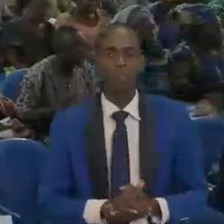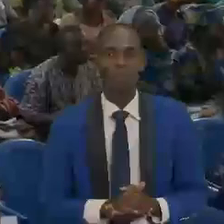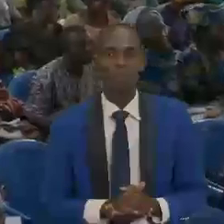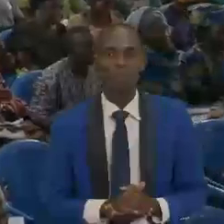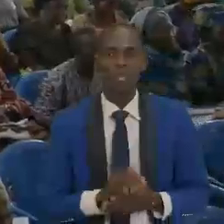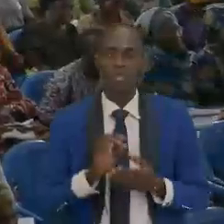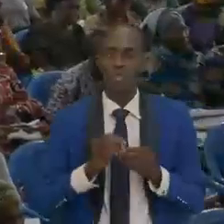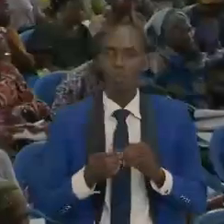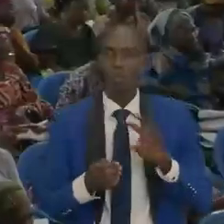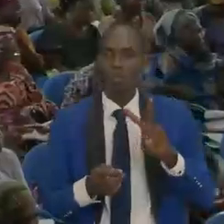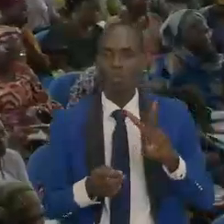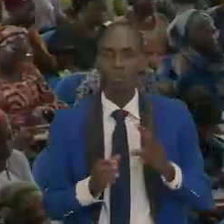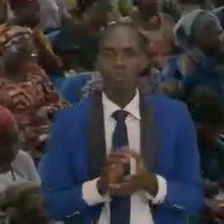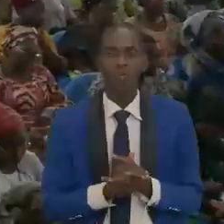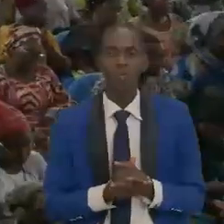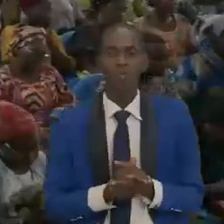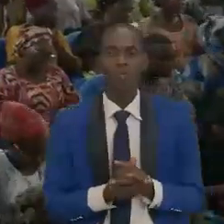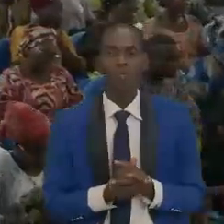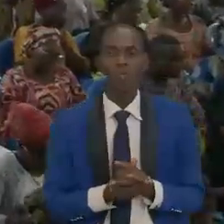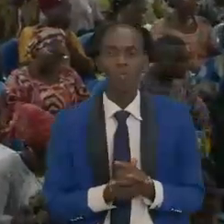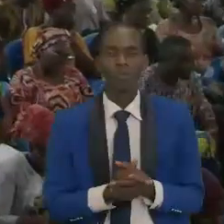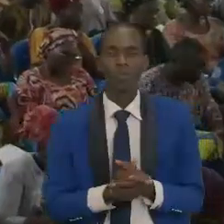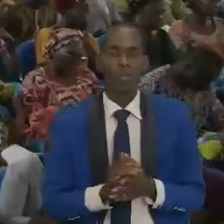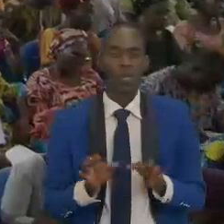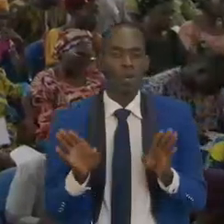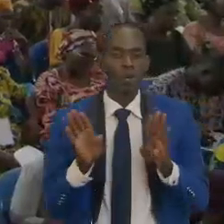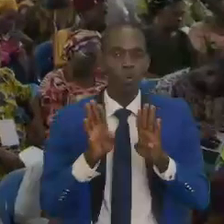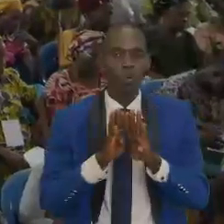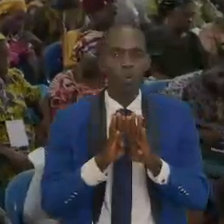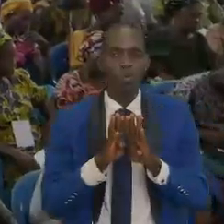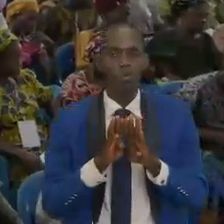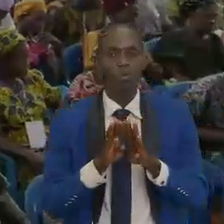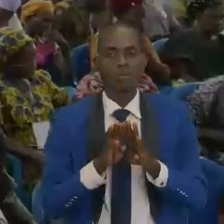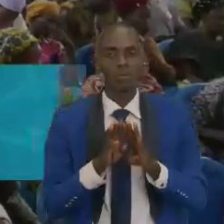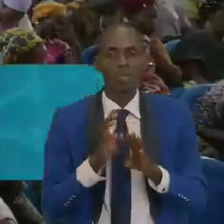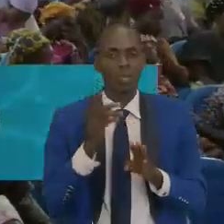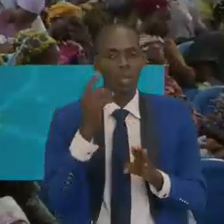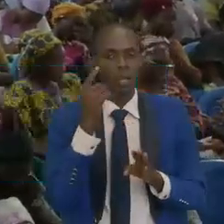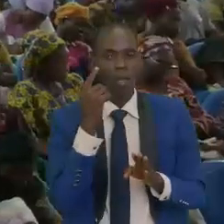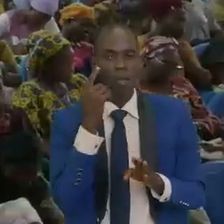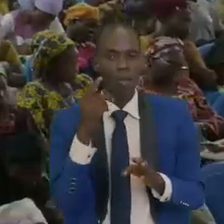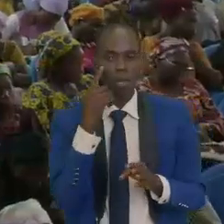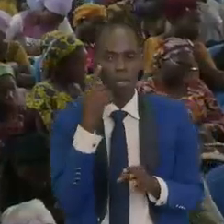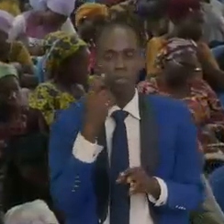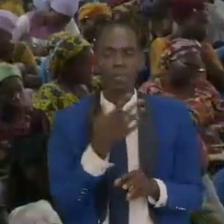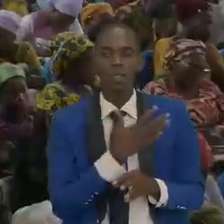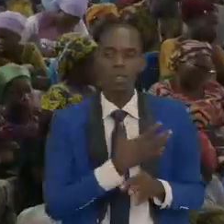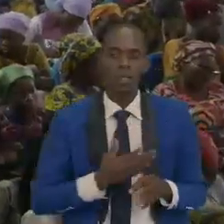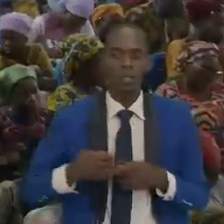Number two, closed eyes and hearts rejecting